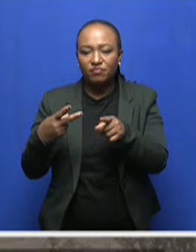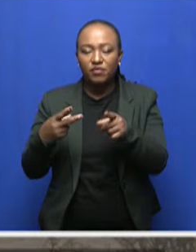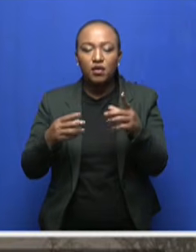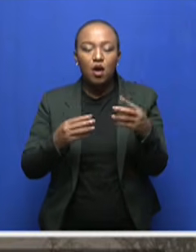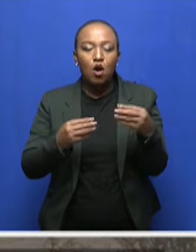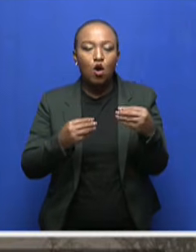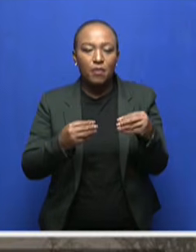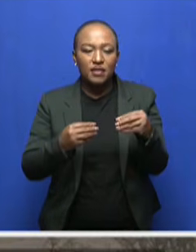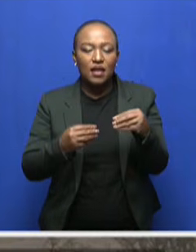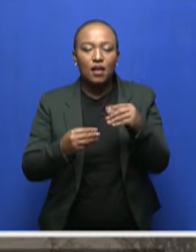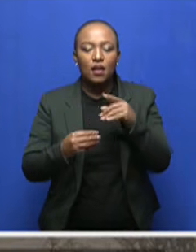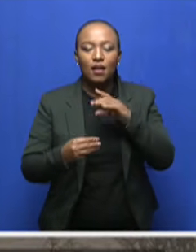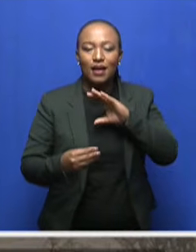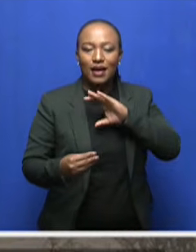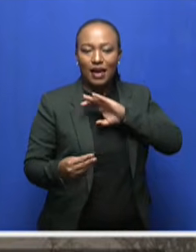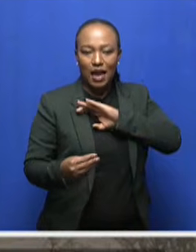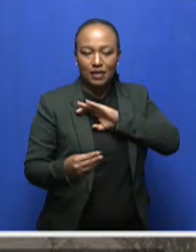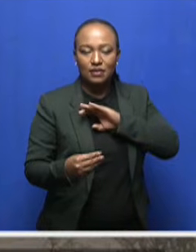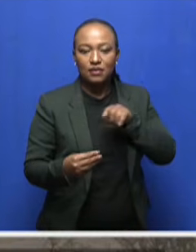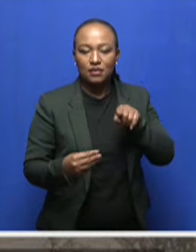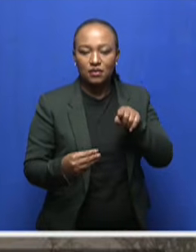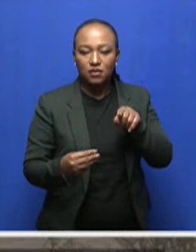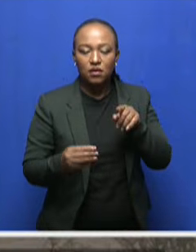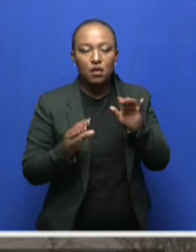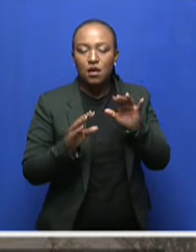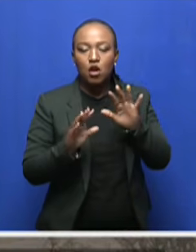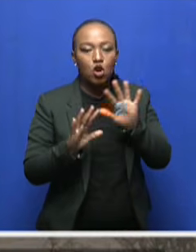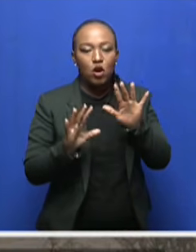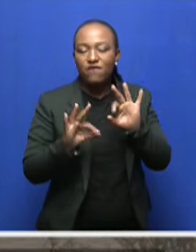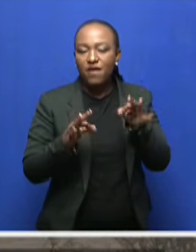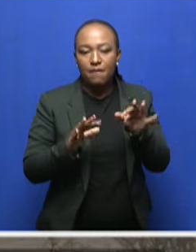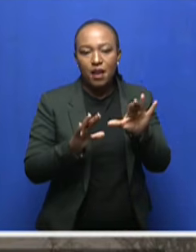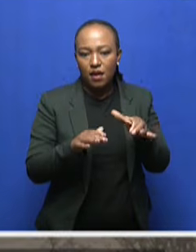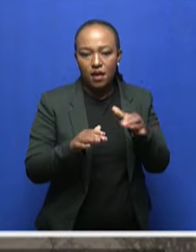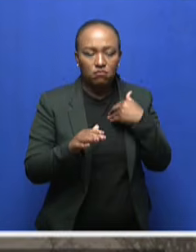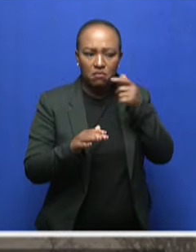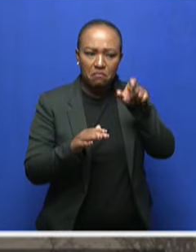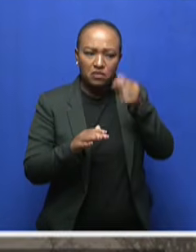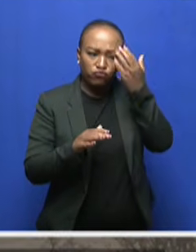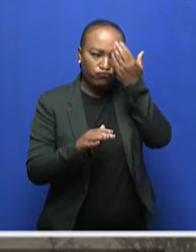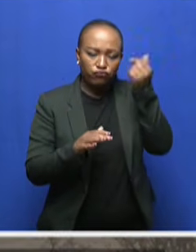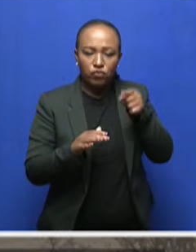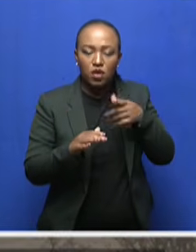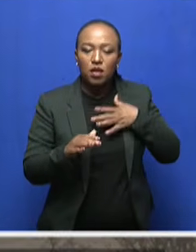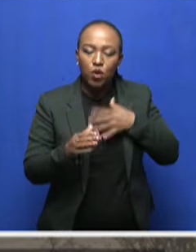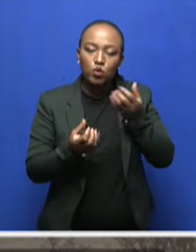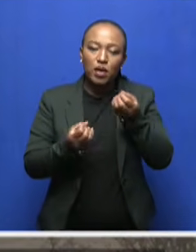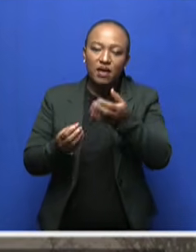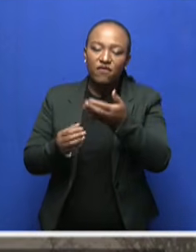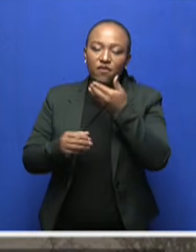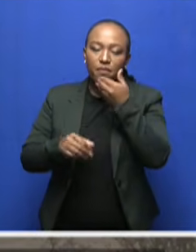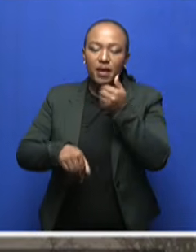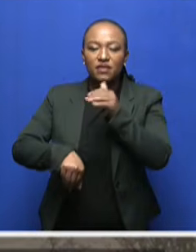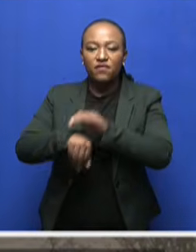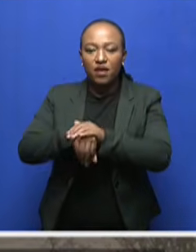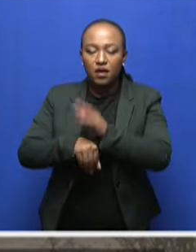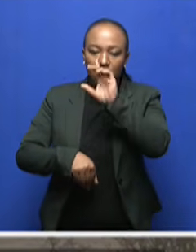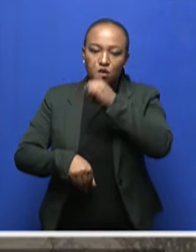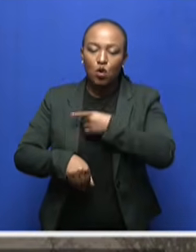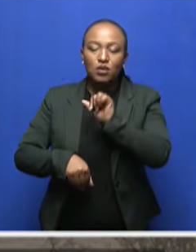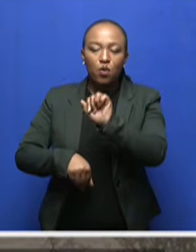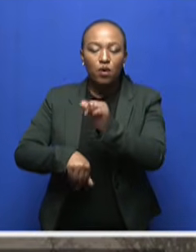commercial client. When I say commercial, I mean they were not family or anyone that I knew, and essentially they were trying to gift their best friend whose daughter had